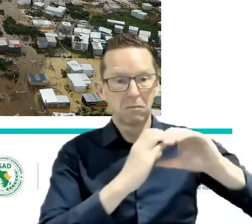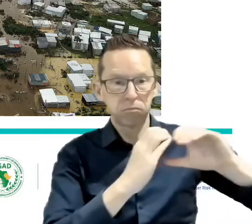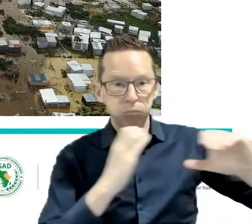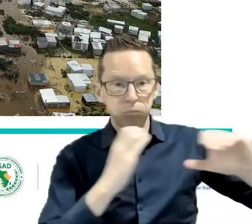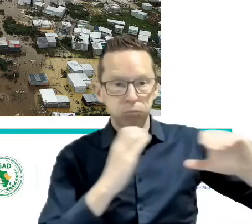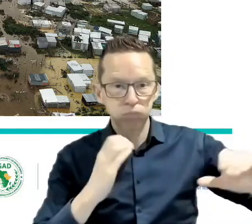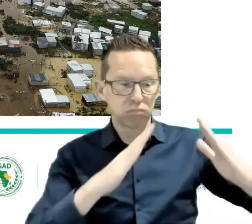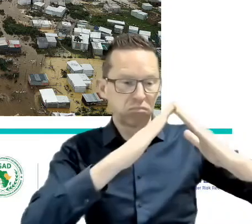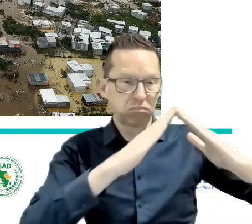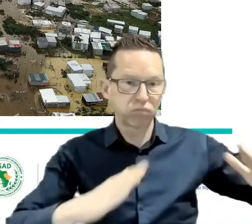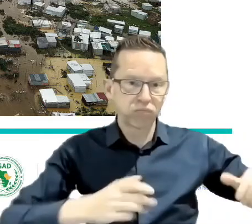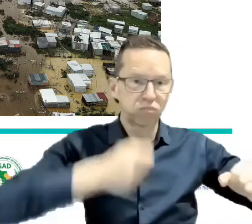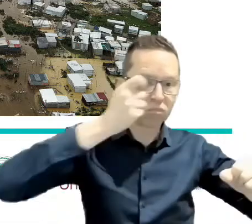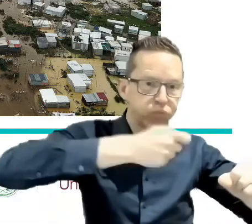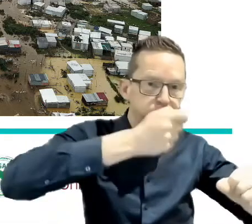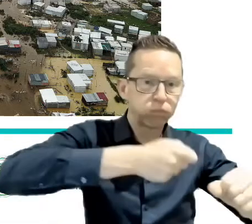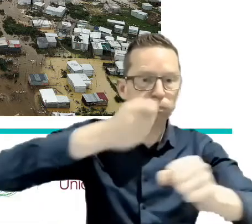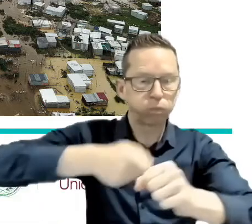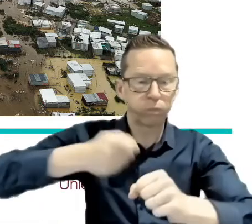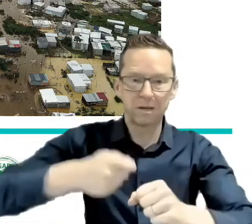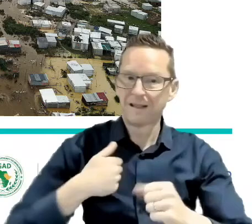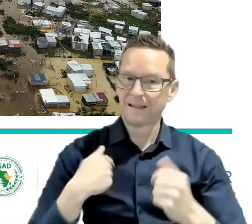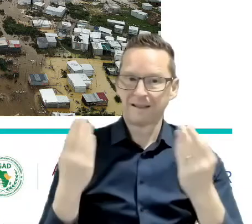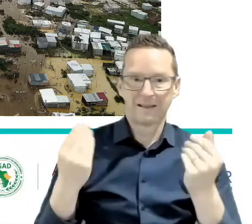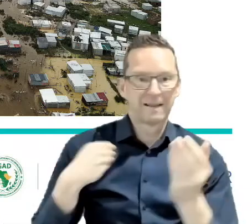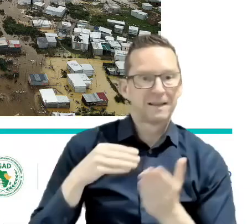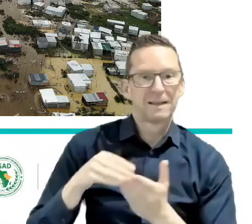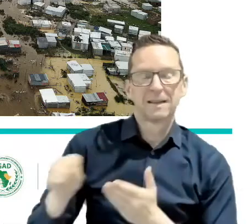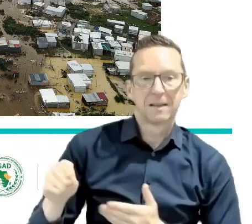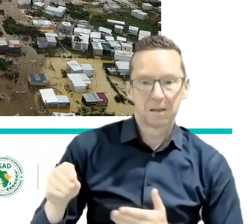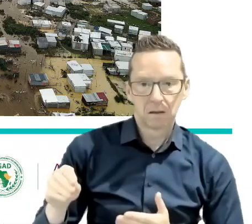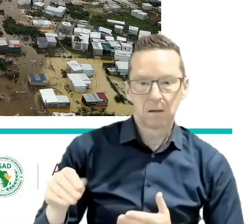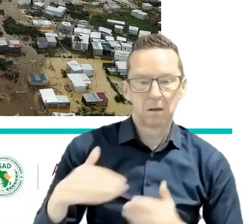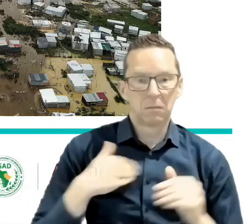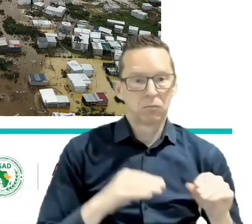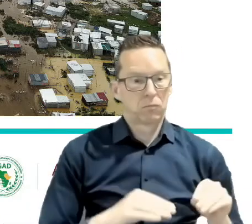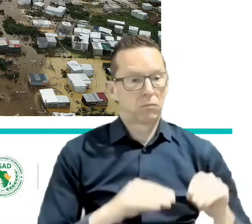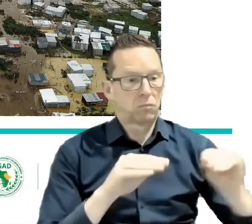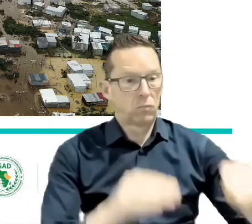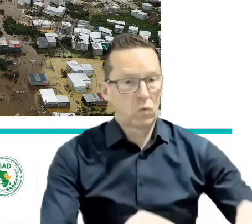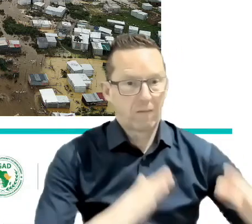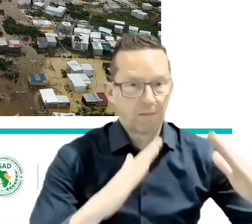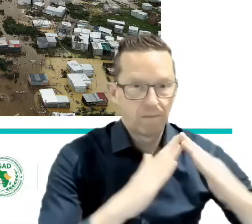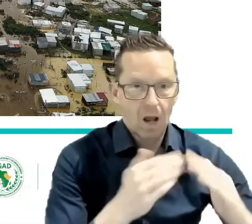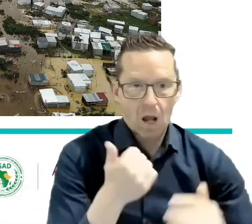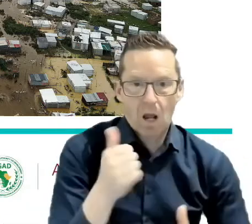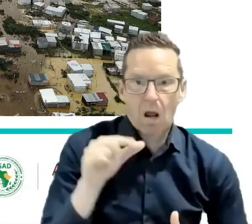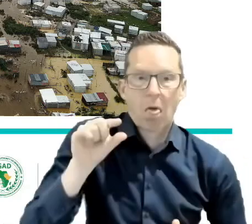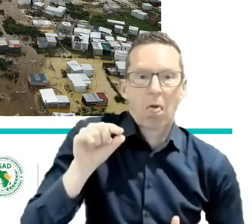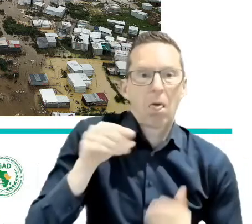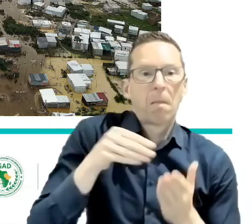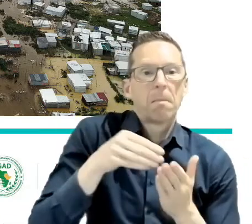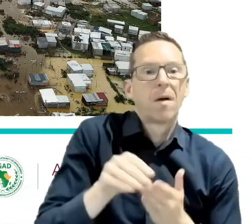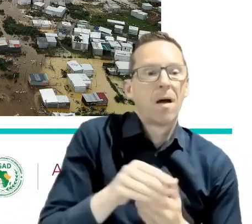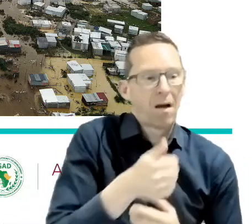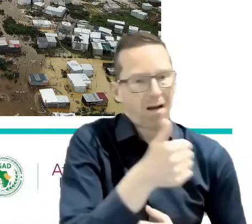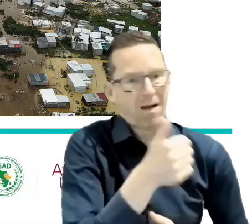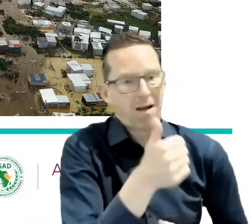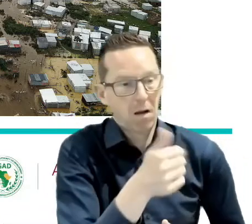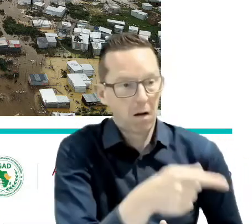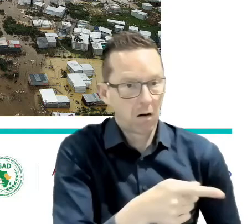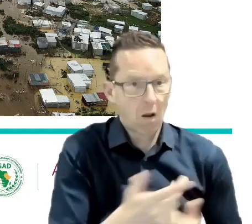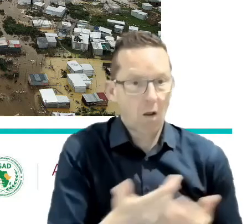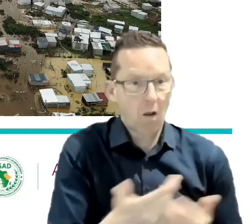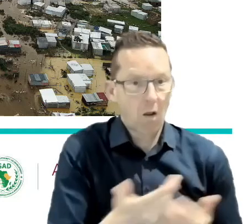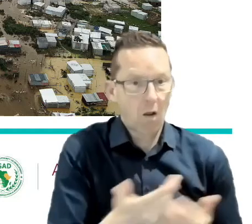to then move into other areas which are prone to flooding. And flooding risk became flooding reality when the winter ensued, and